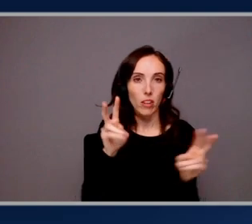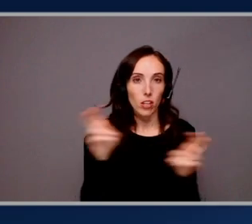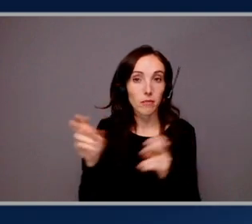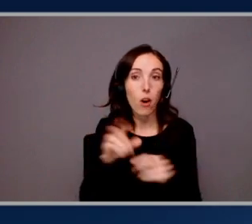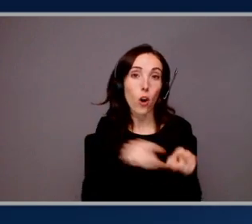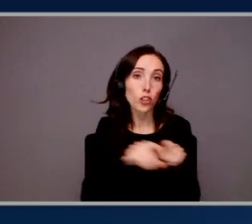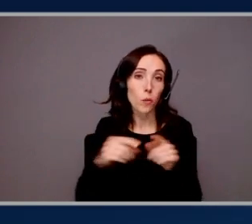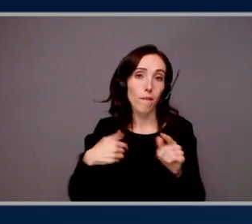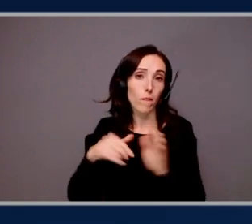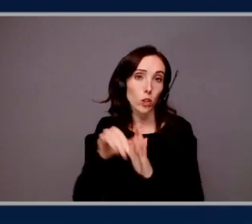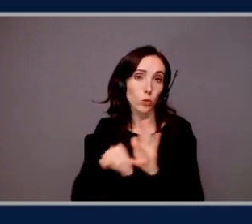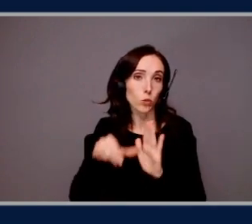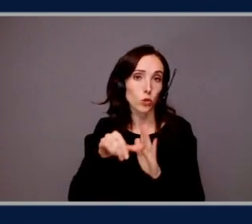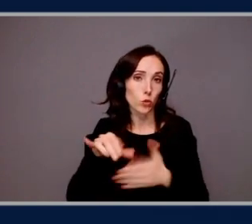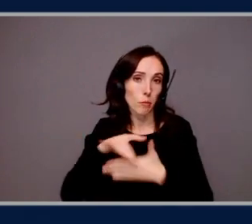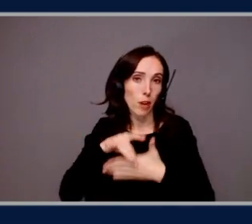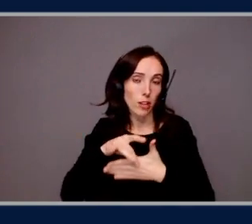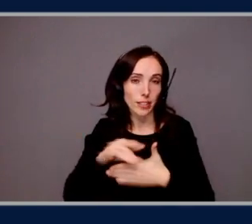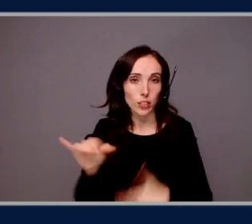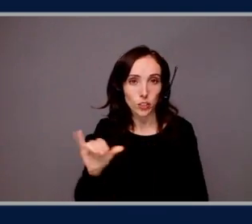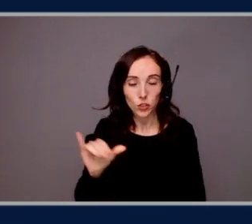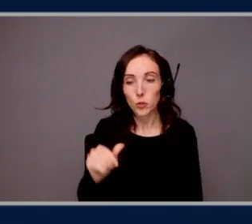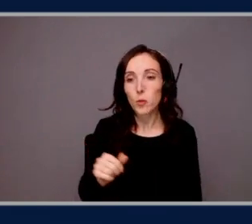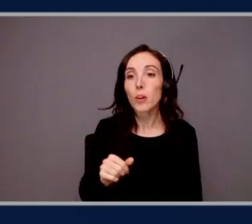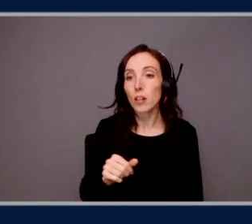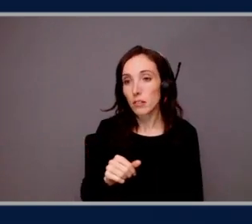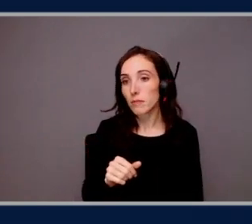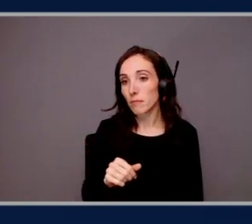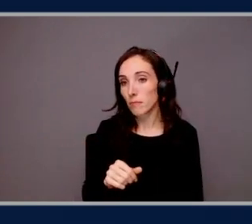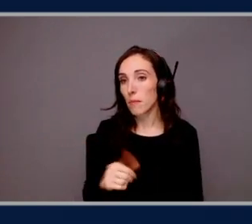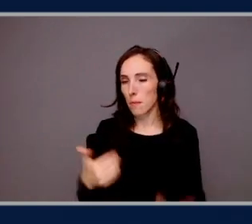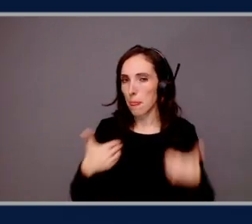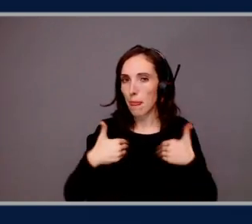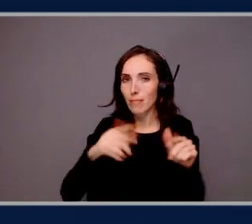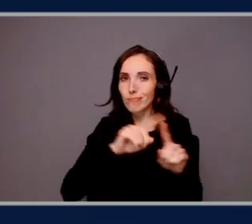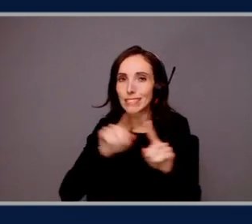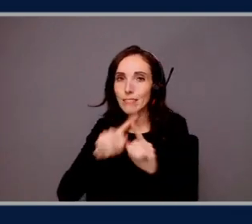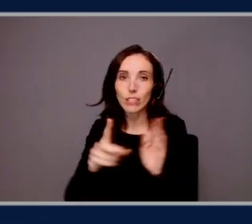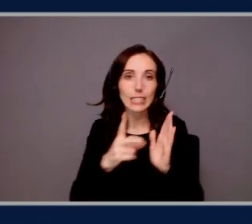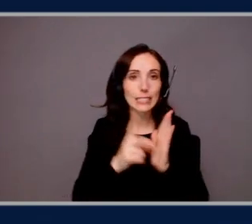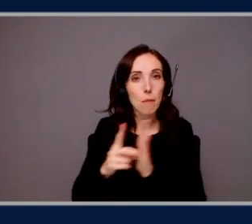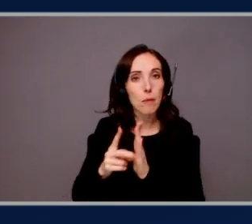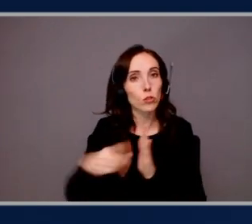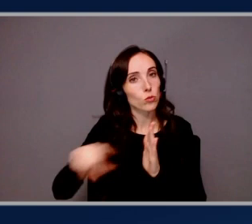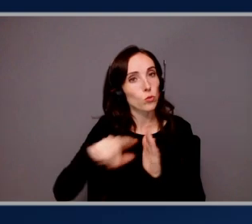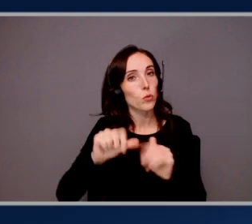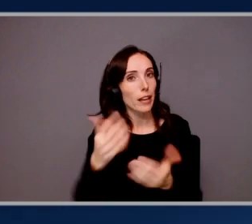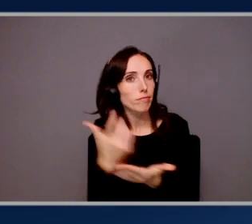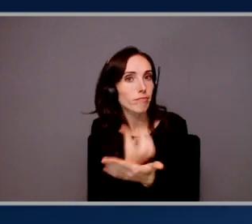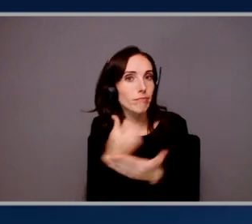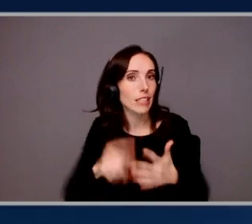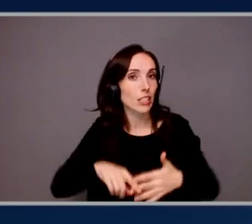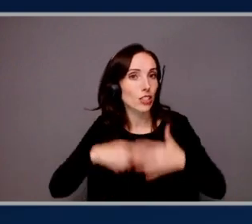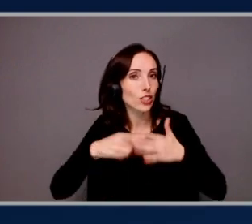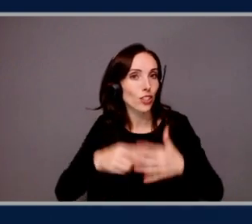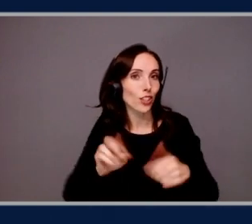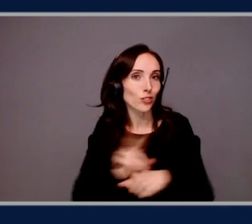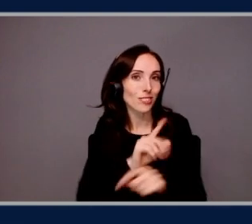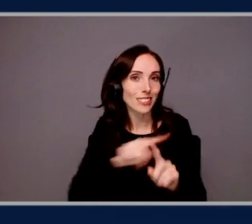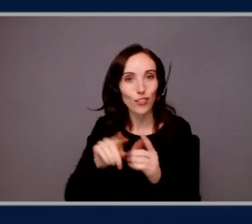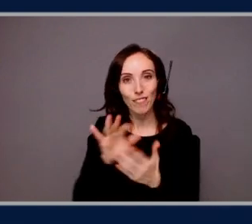right? Where we have, kind of various demos to go and like actually get started with a lot of our new features as well.